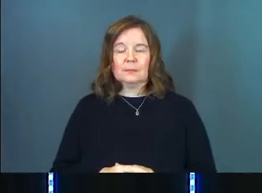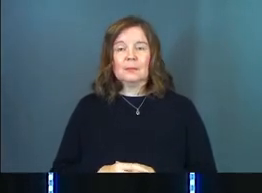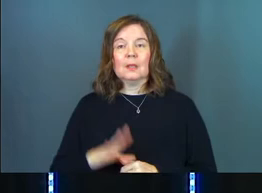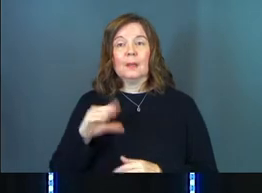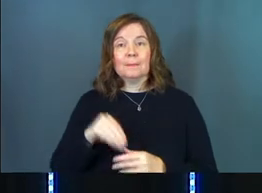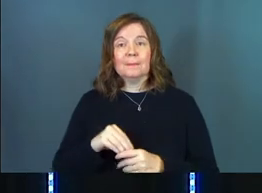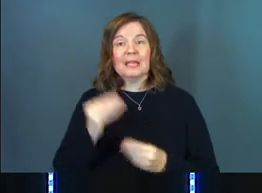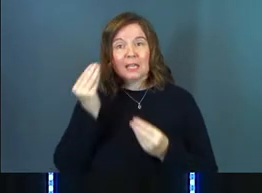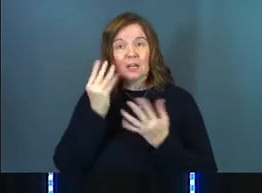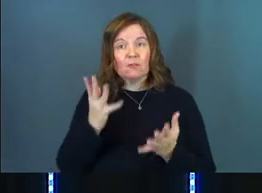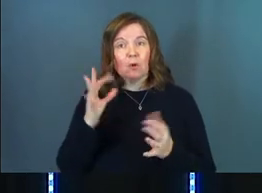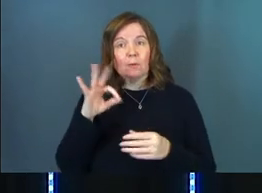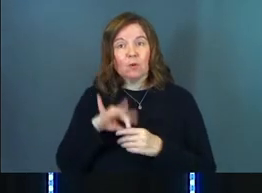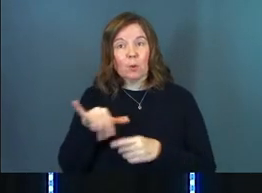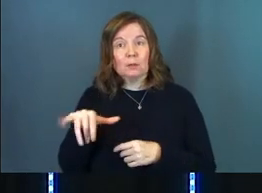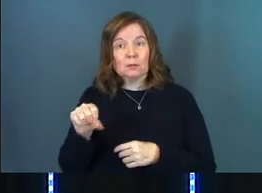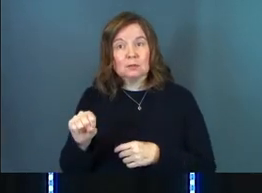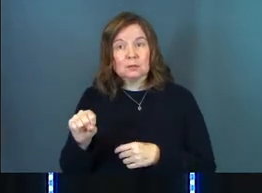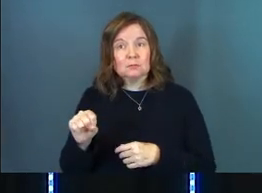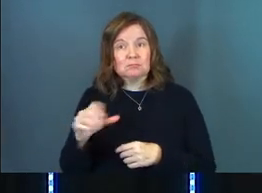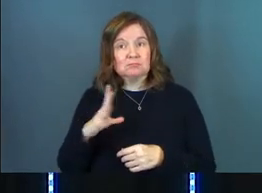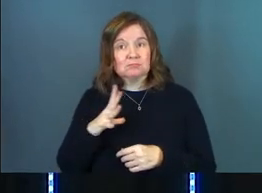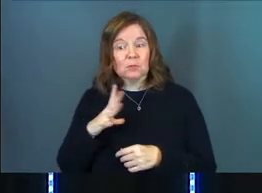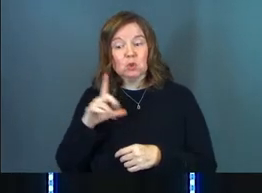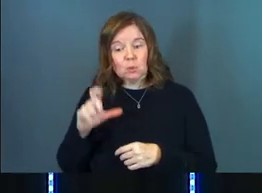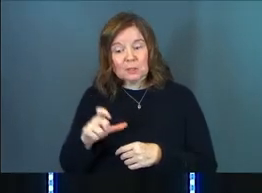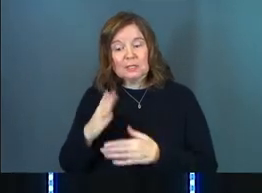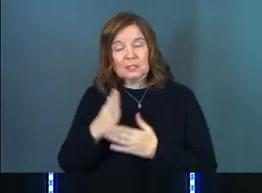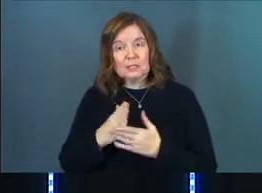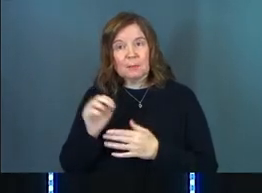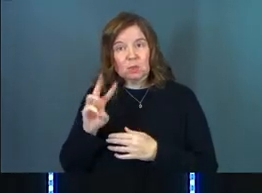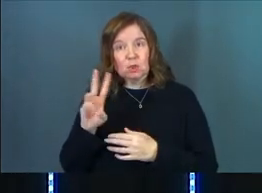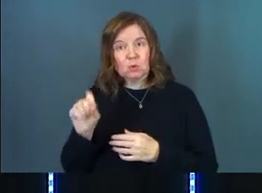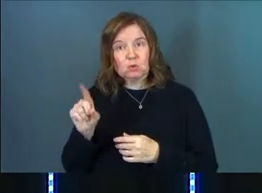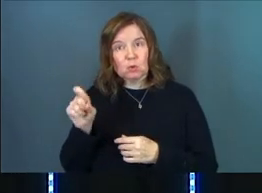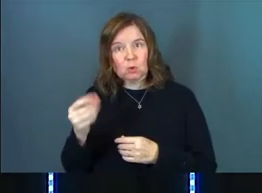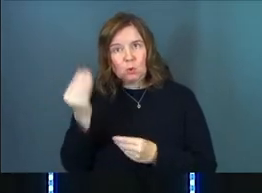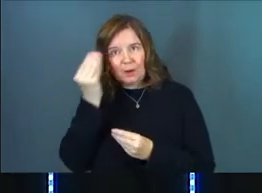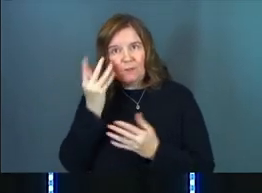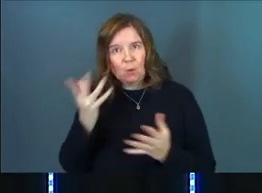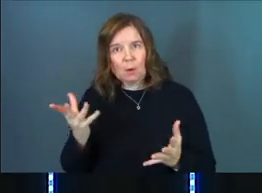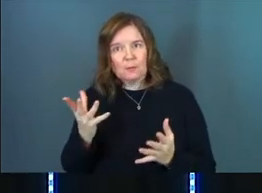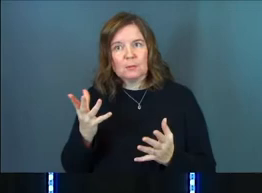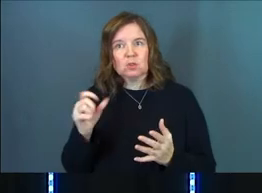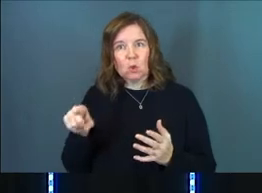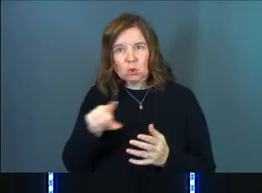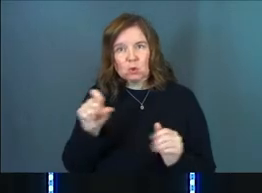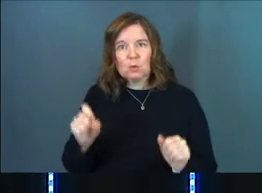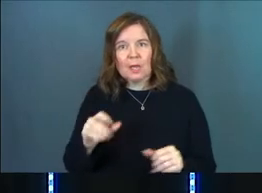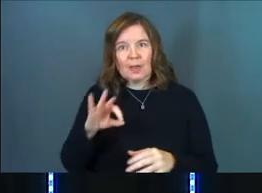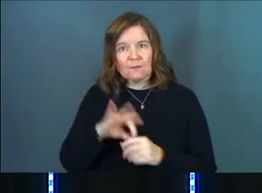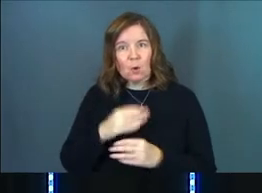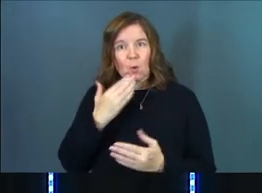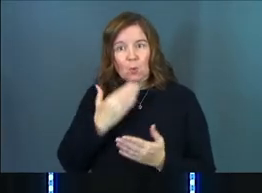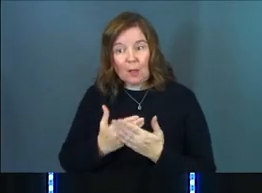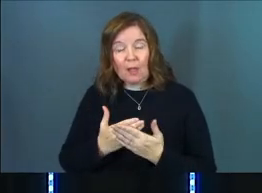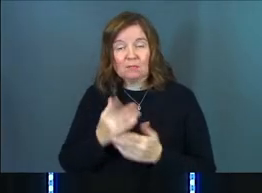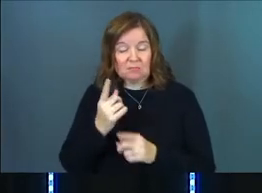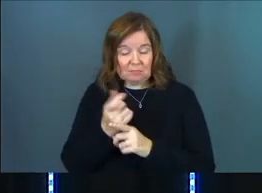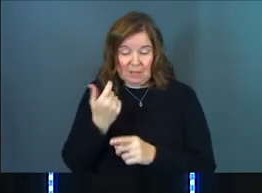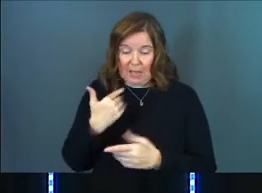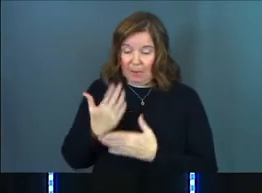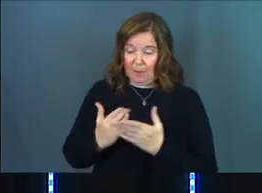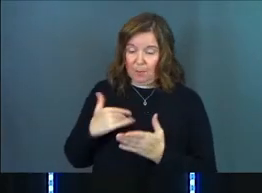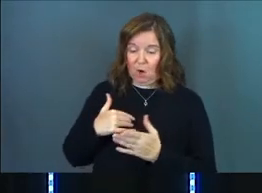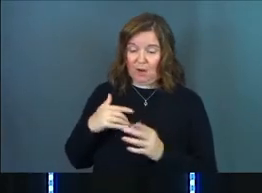like be an informed voter. You need some news so that you're informed, so that you can vote well. Amen?